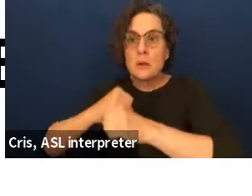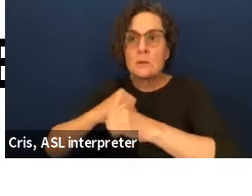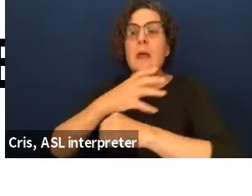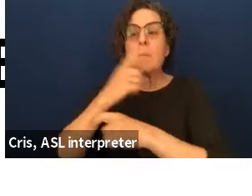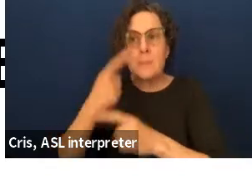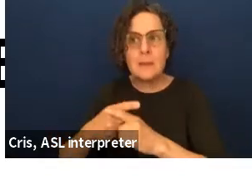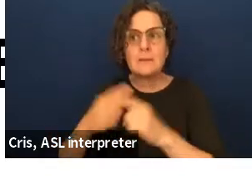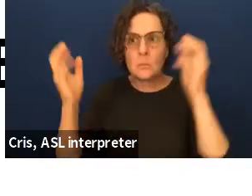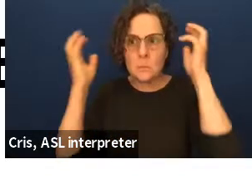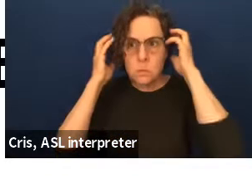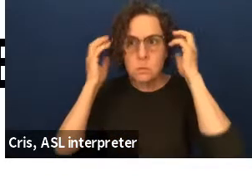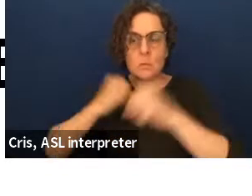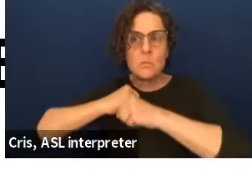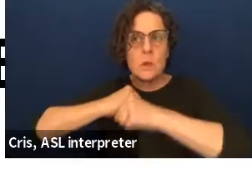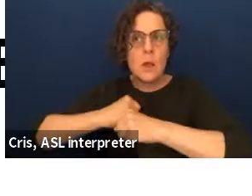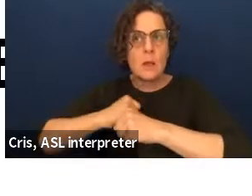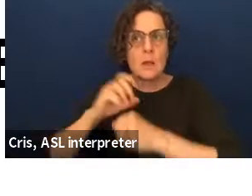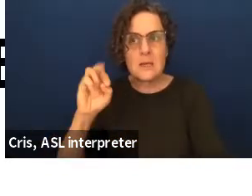well.